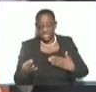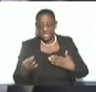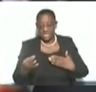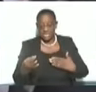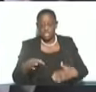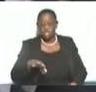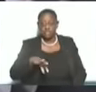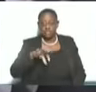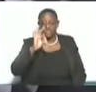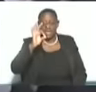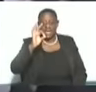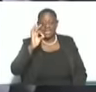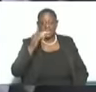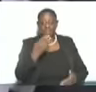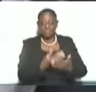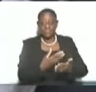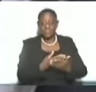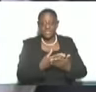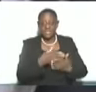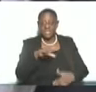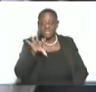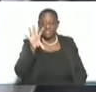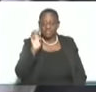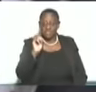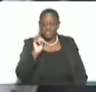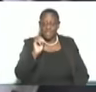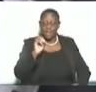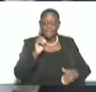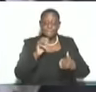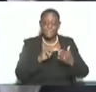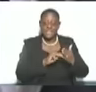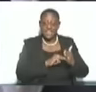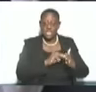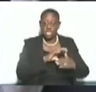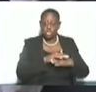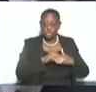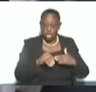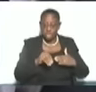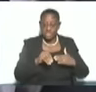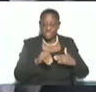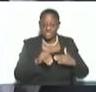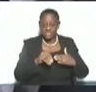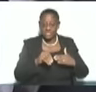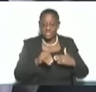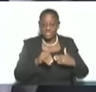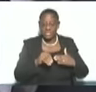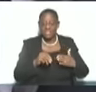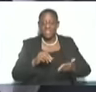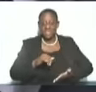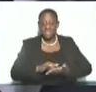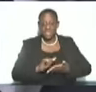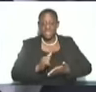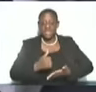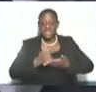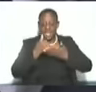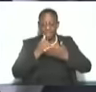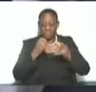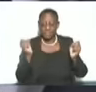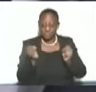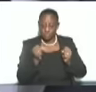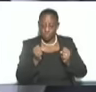find in their budget the $50 million they promised would address the issue of micro, small, and medium-sized